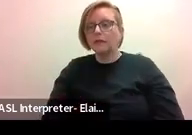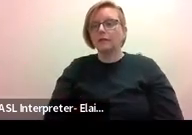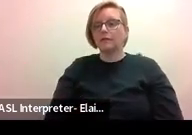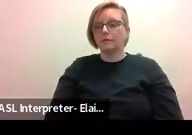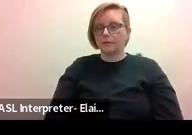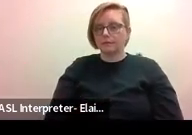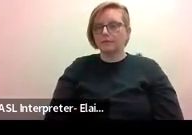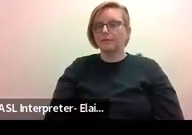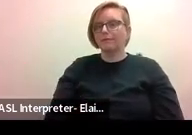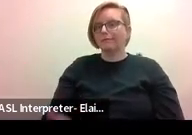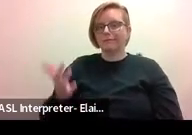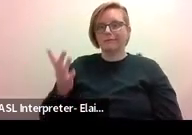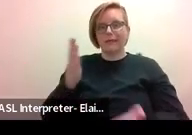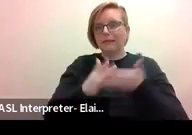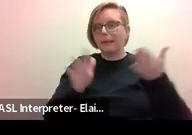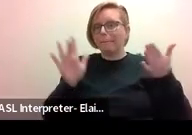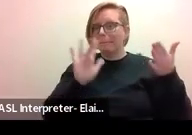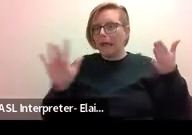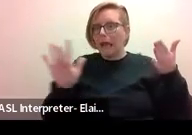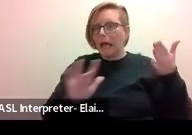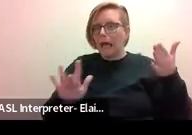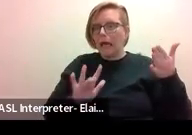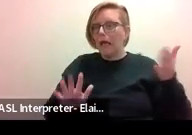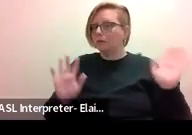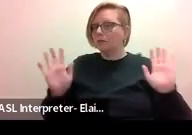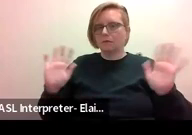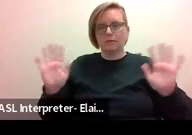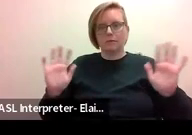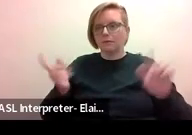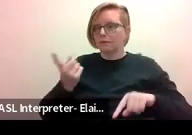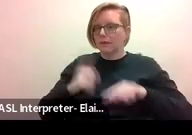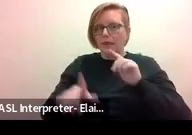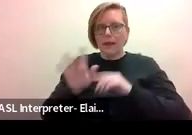Right, we have blank boxes. We do not like blank boxes.